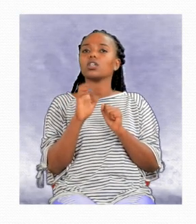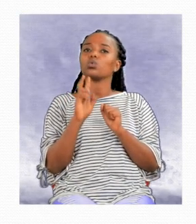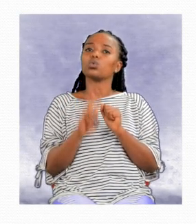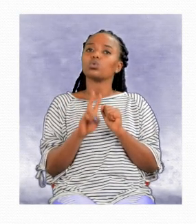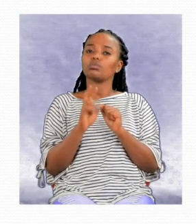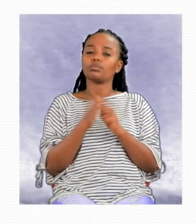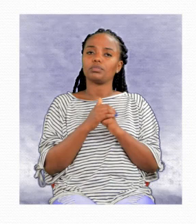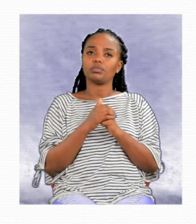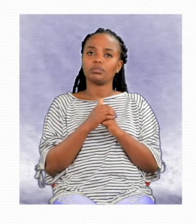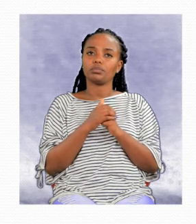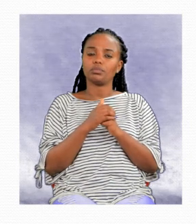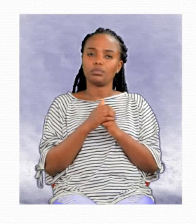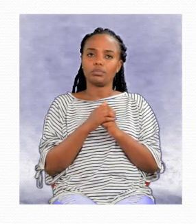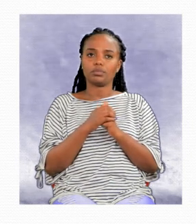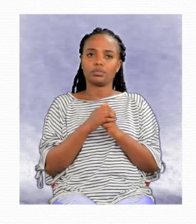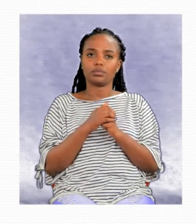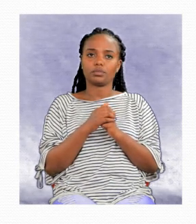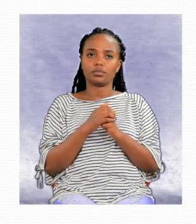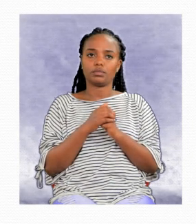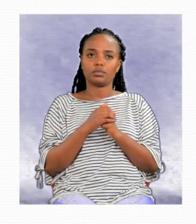E2. So,